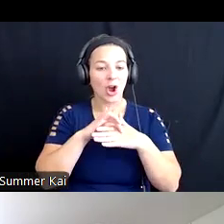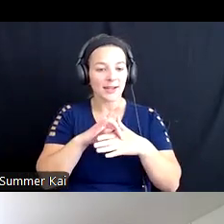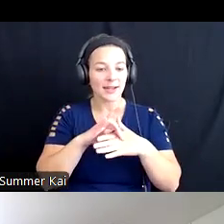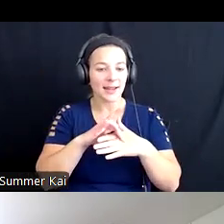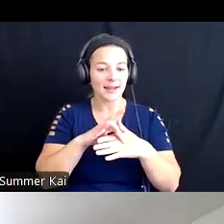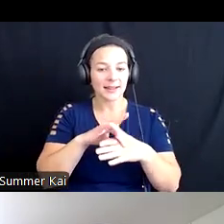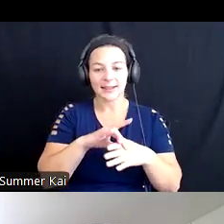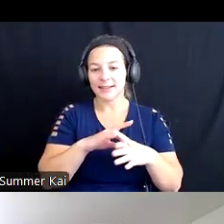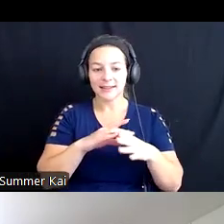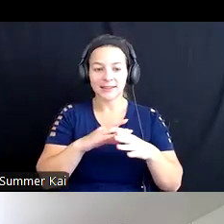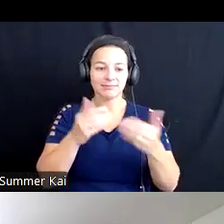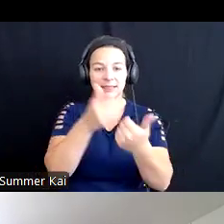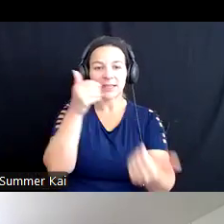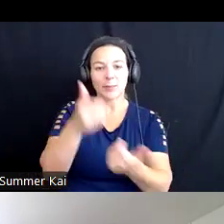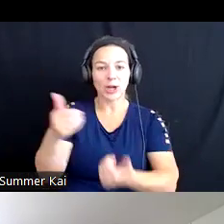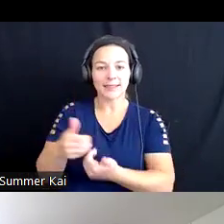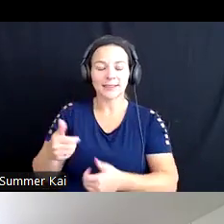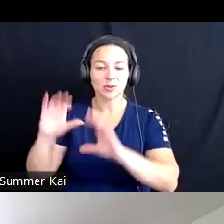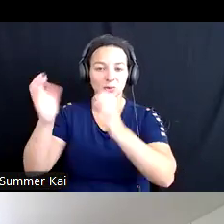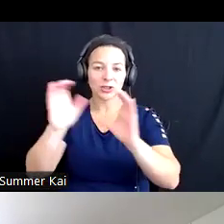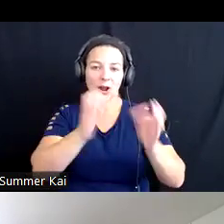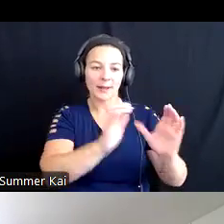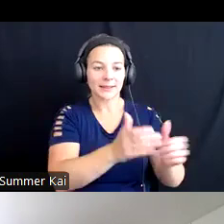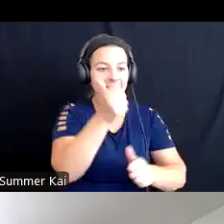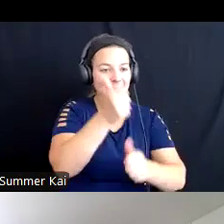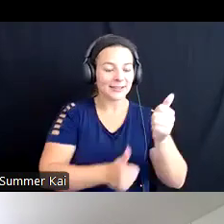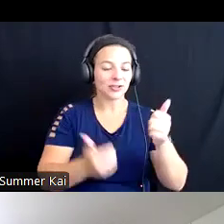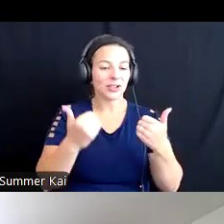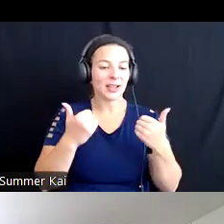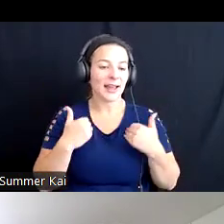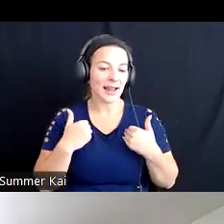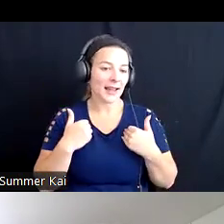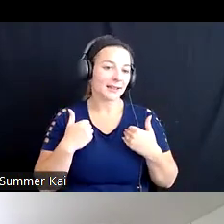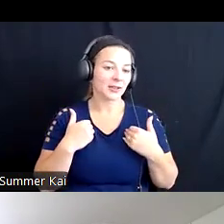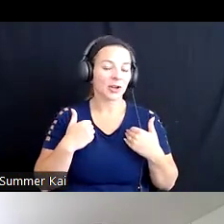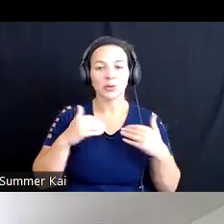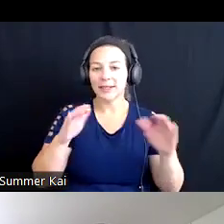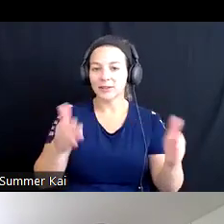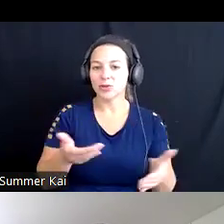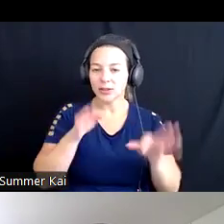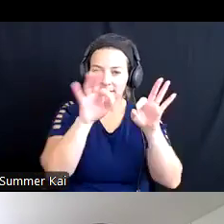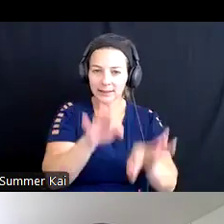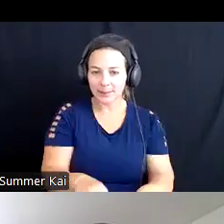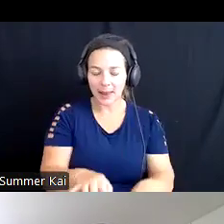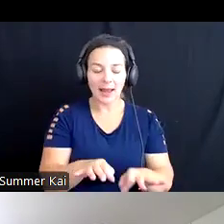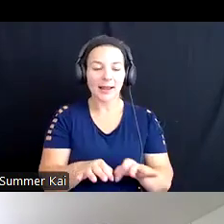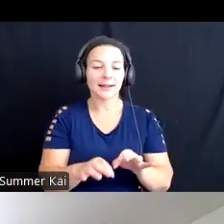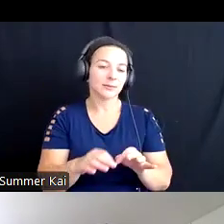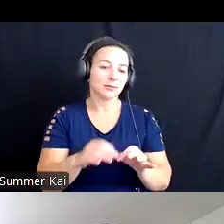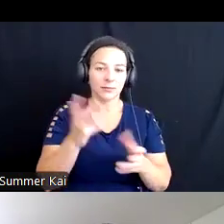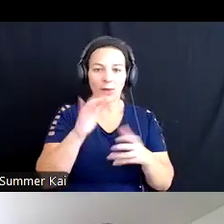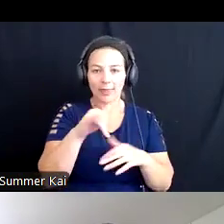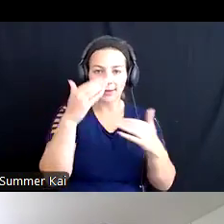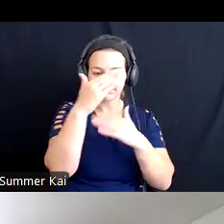these discrete sections, each of which contains some introductory text, explains the content, in this